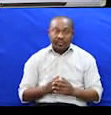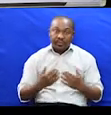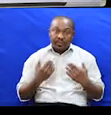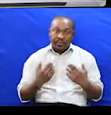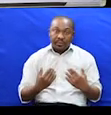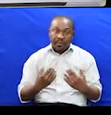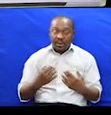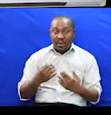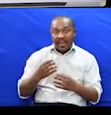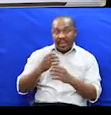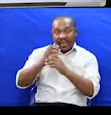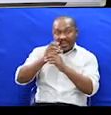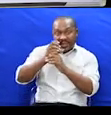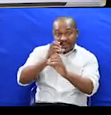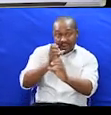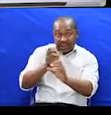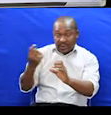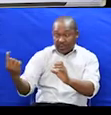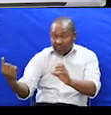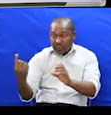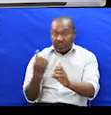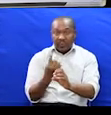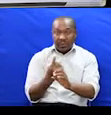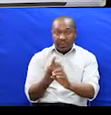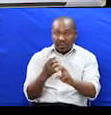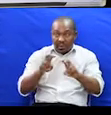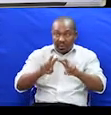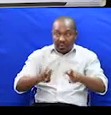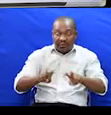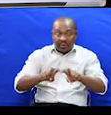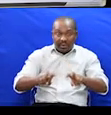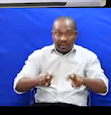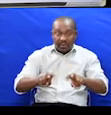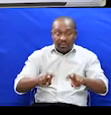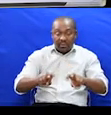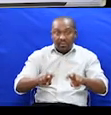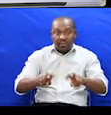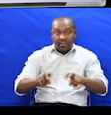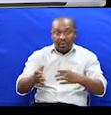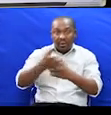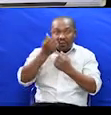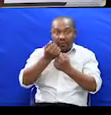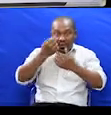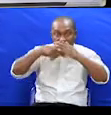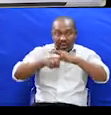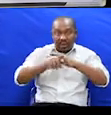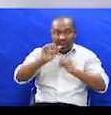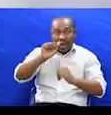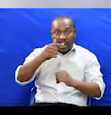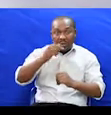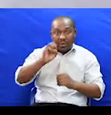the scientist who came here to investigate what J.J. Thomson has found in an atom